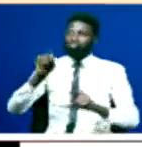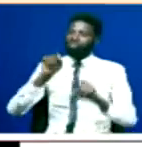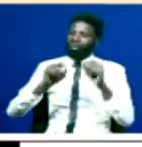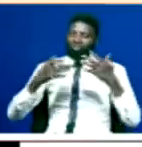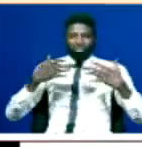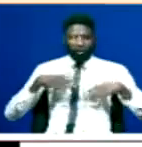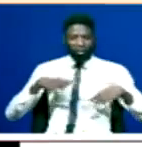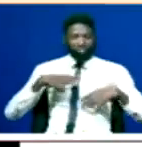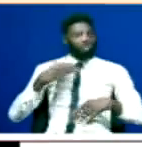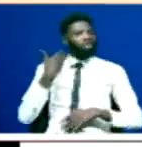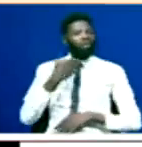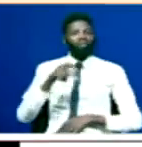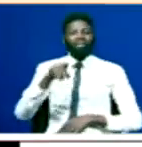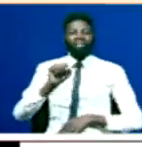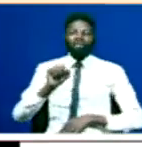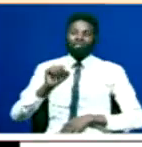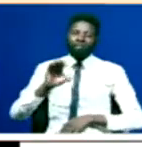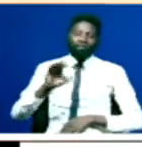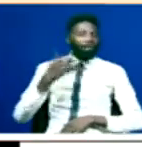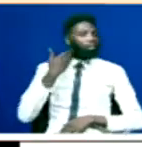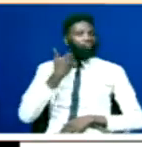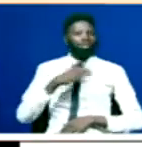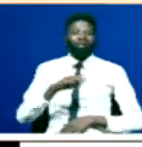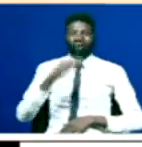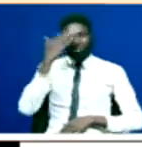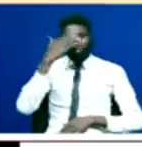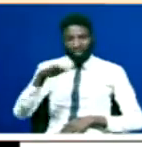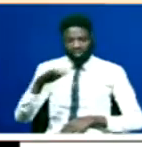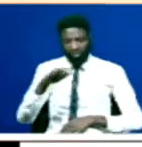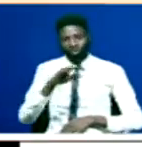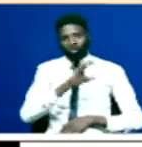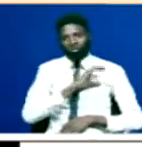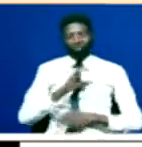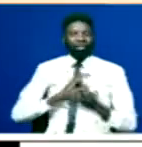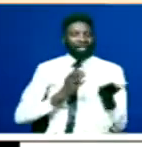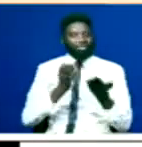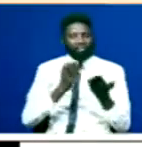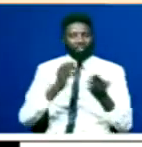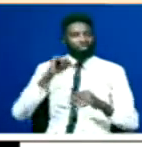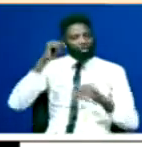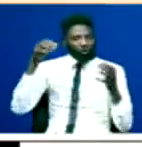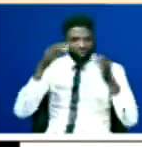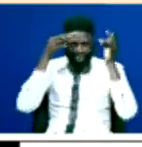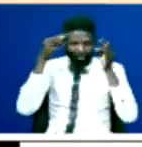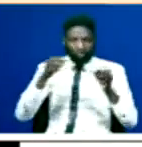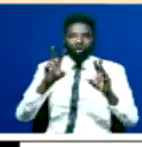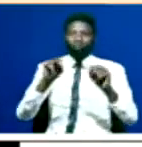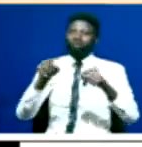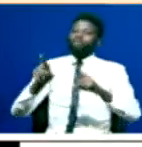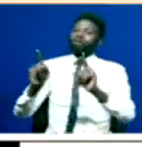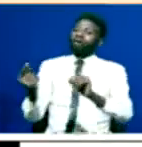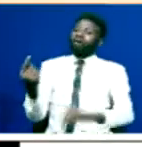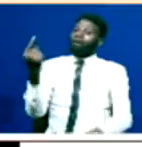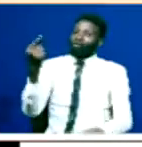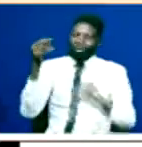he doesn't want parliamentary Service Commission he doesn't want political parties to decide he wants to decide himself against